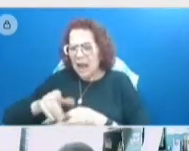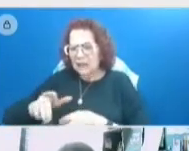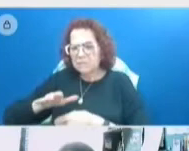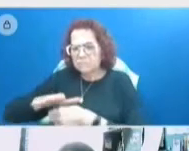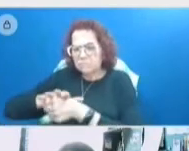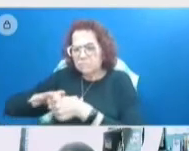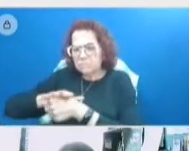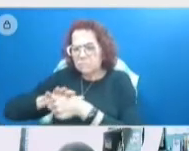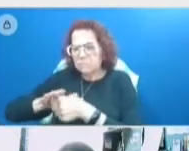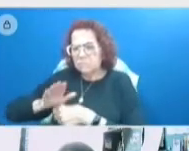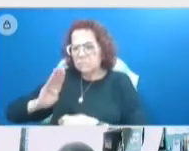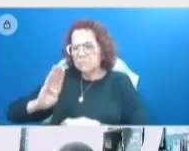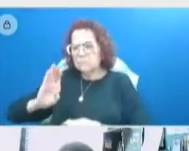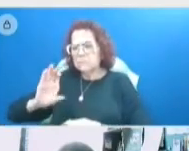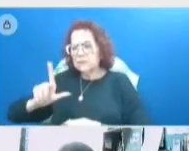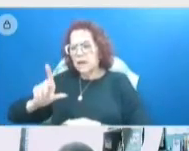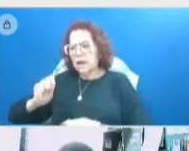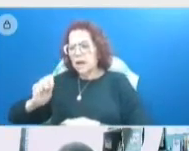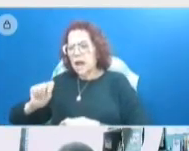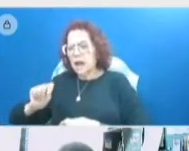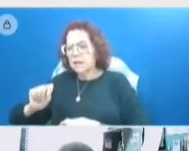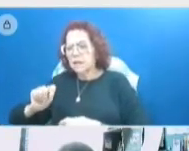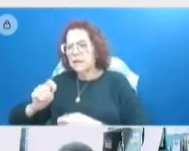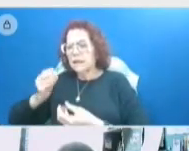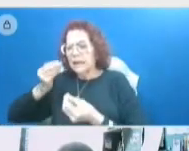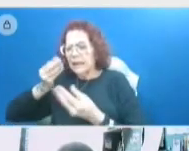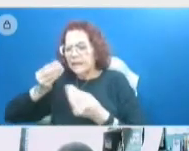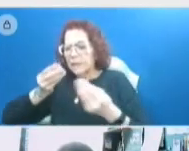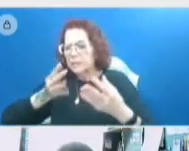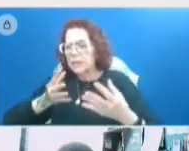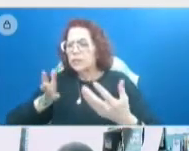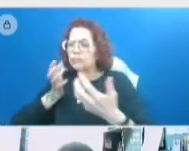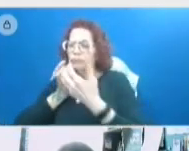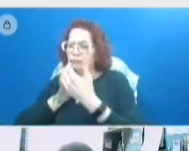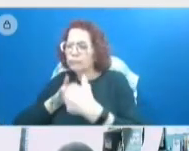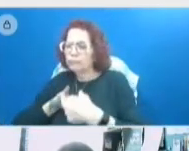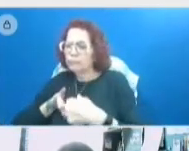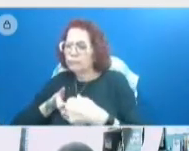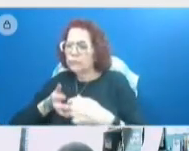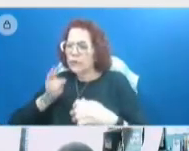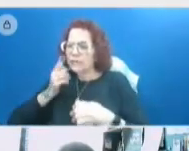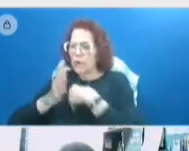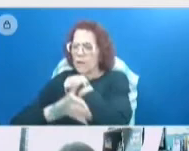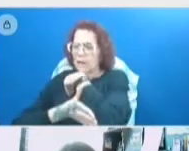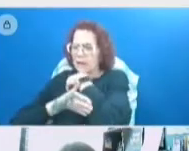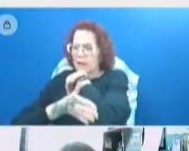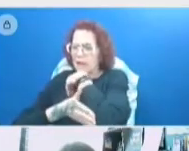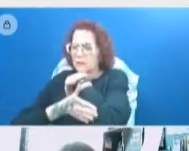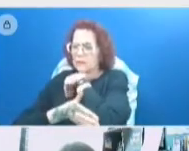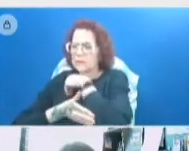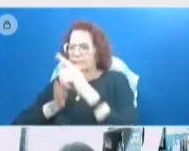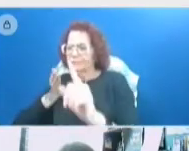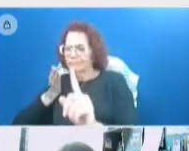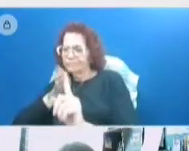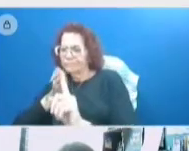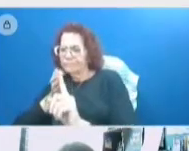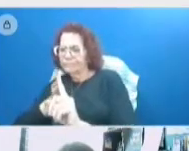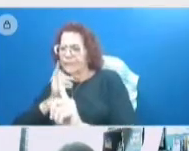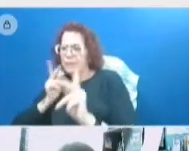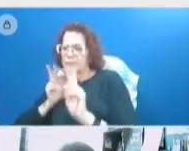have implemented for the counties the ability to directly upload and update their list